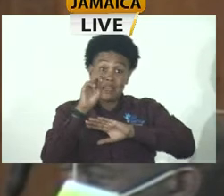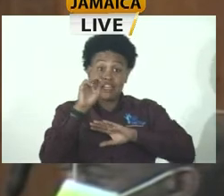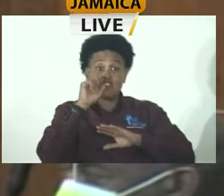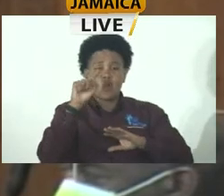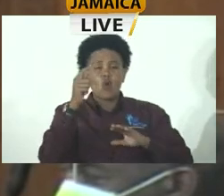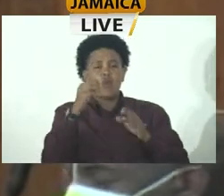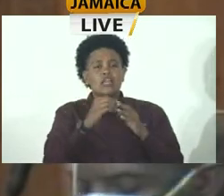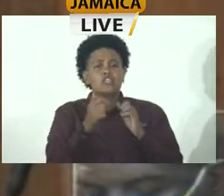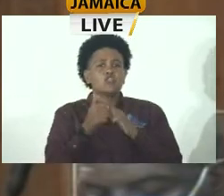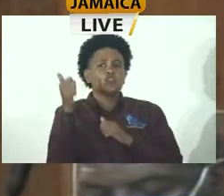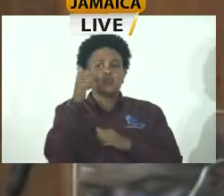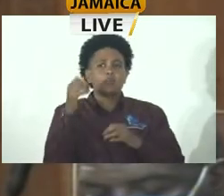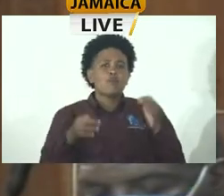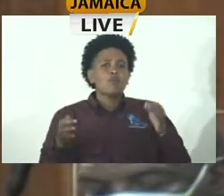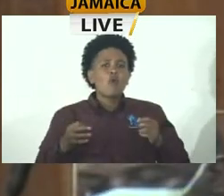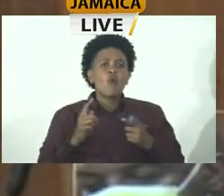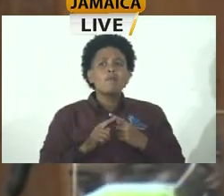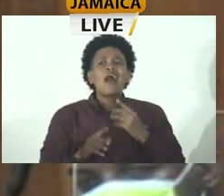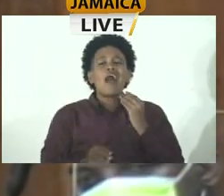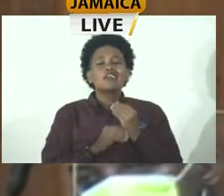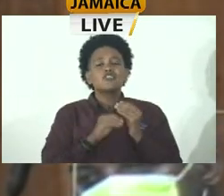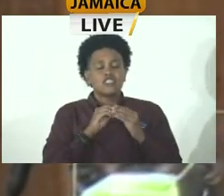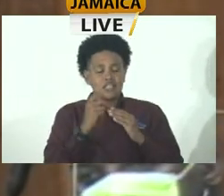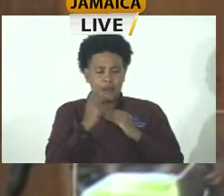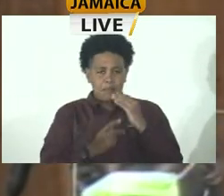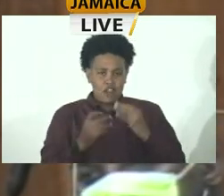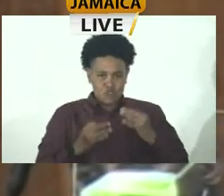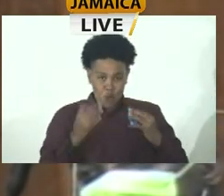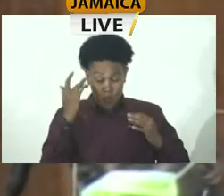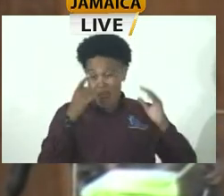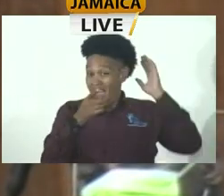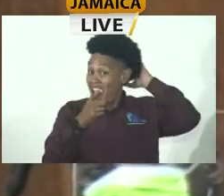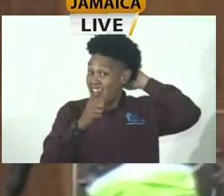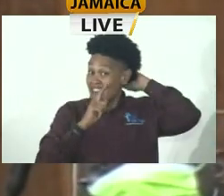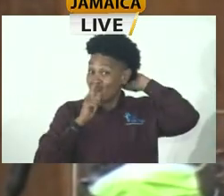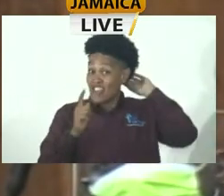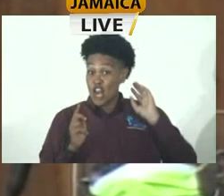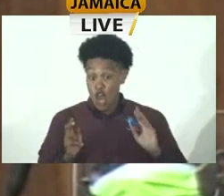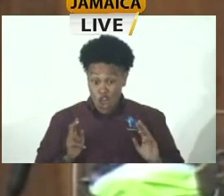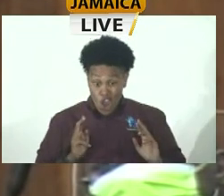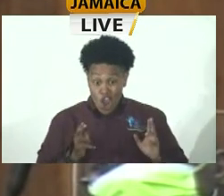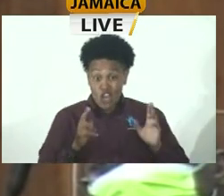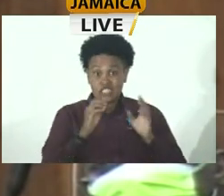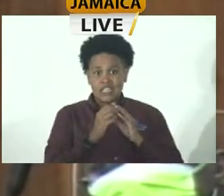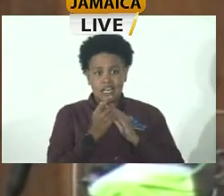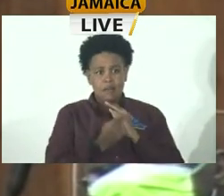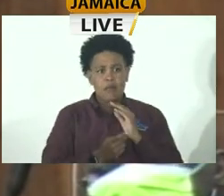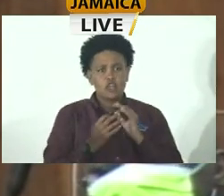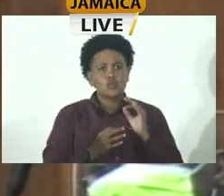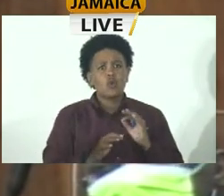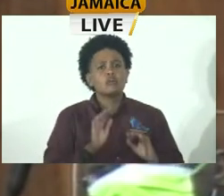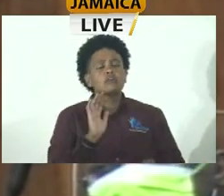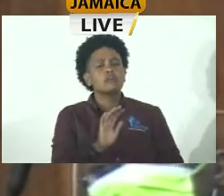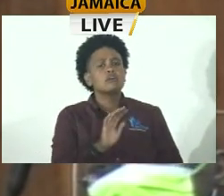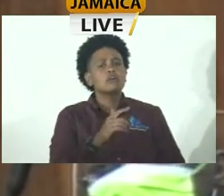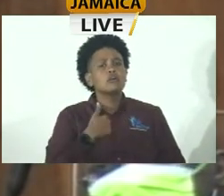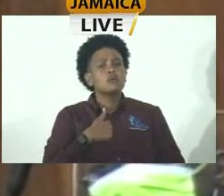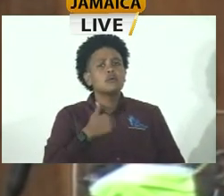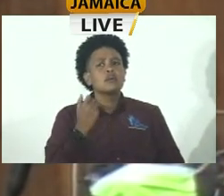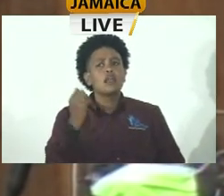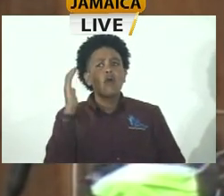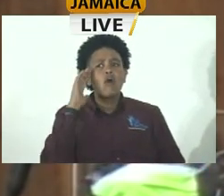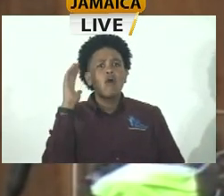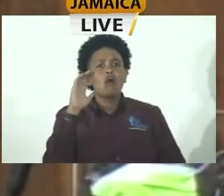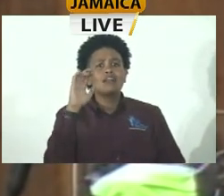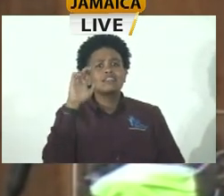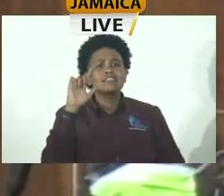court but also in the parched courts because it is urgent that in the parish courts we get all the civil